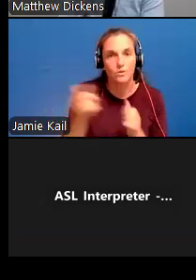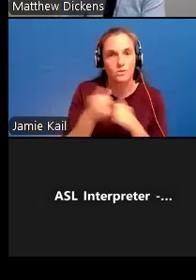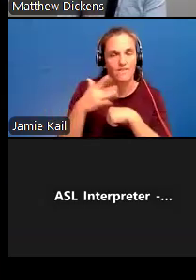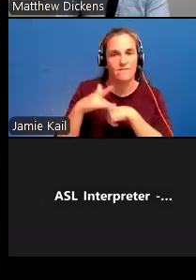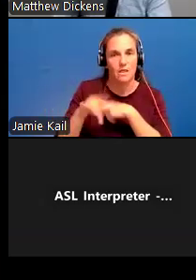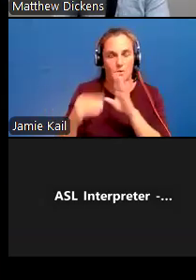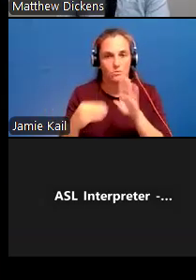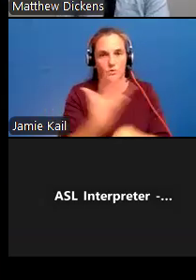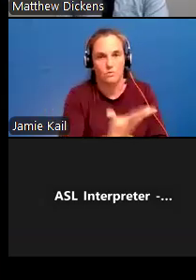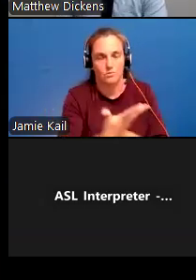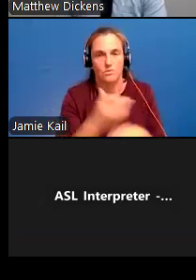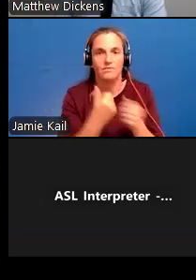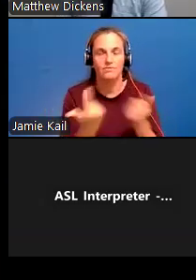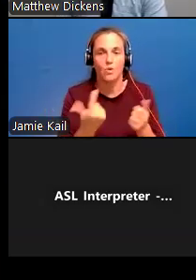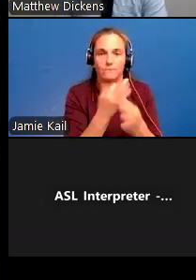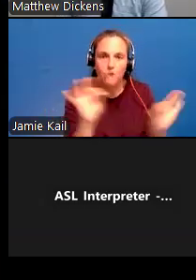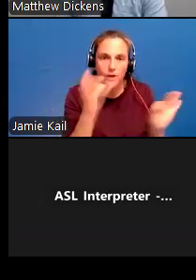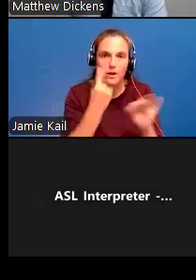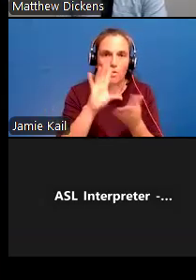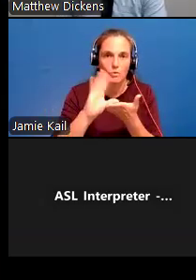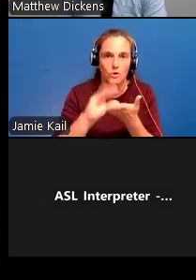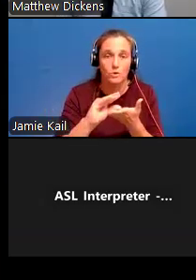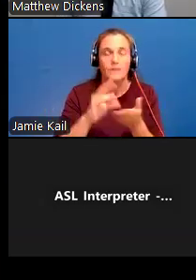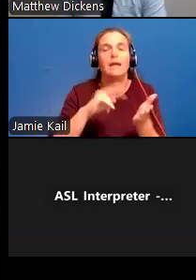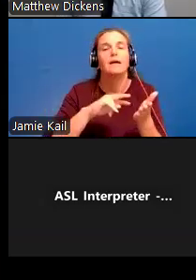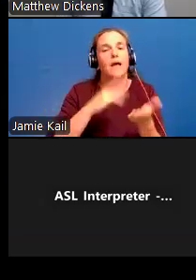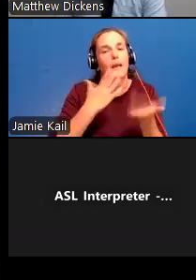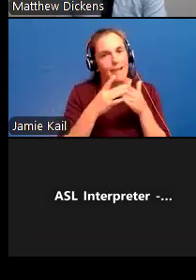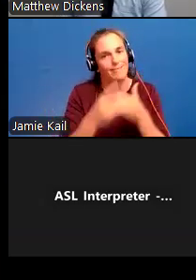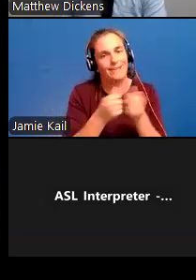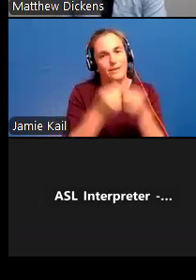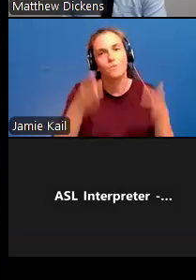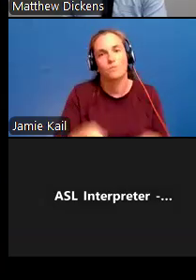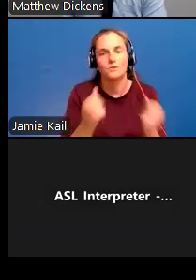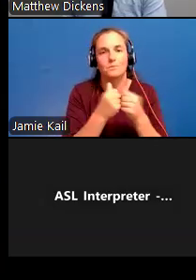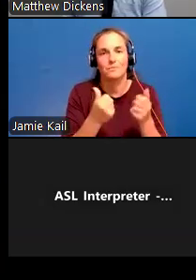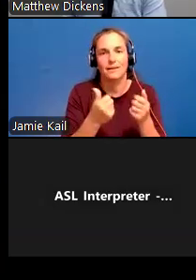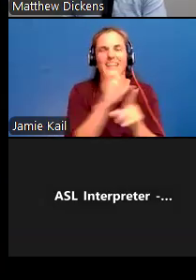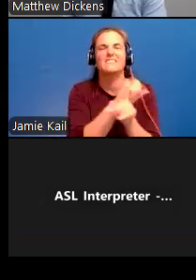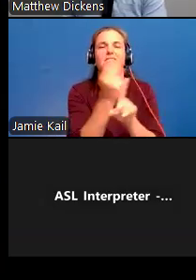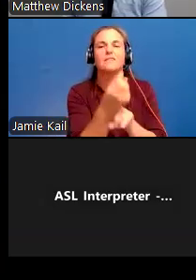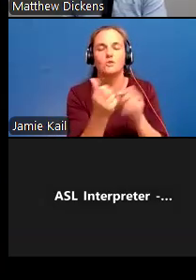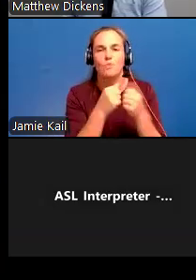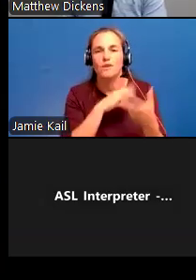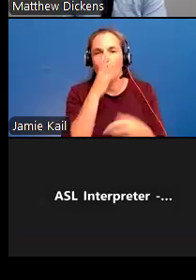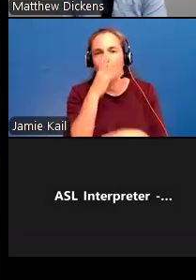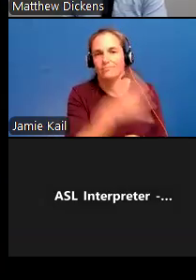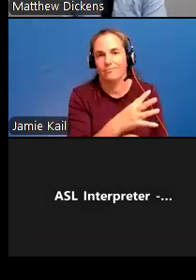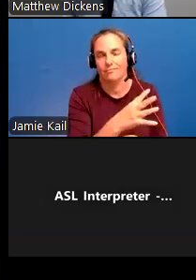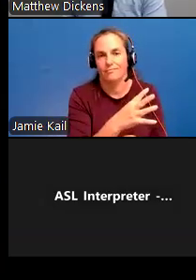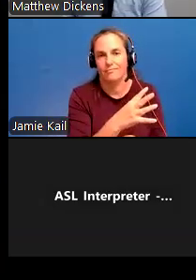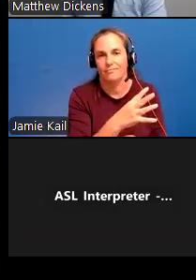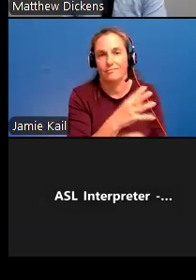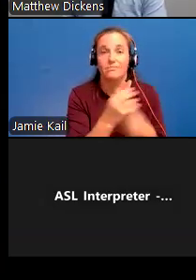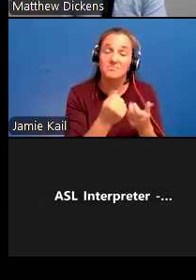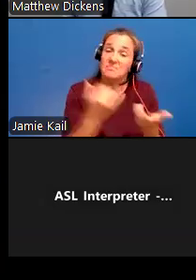these items, it may lead to this person being in a state of neglect. Again, this is something that